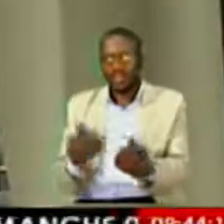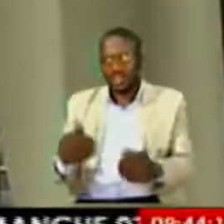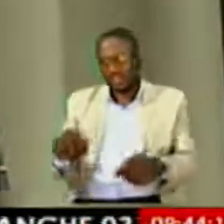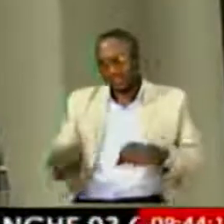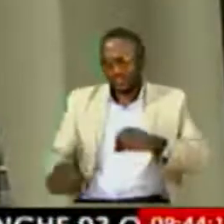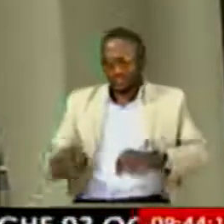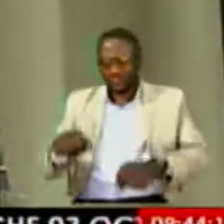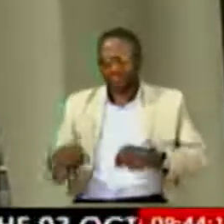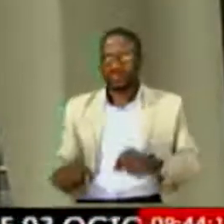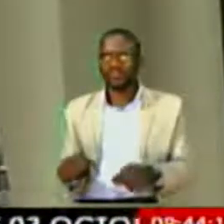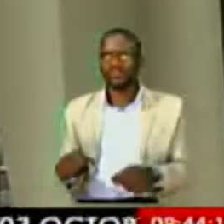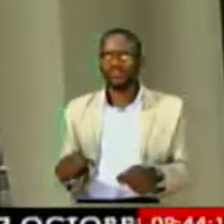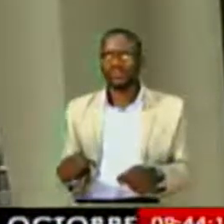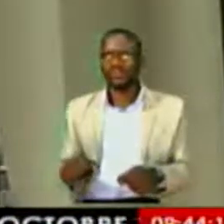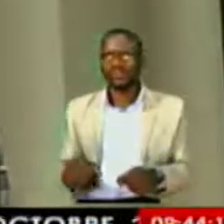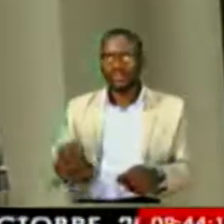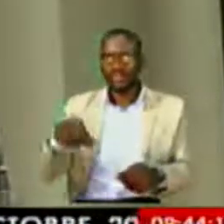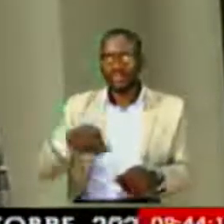without hesitation